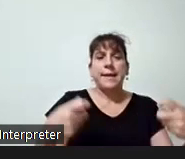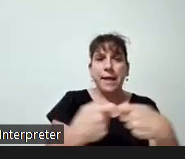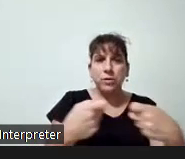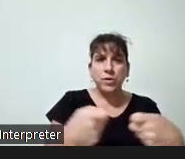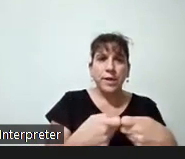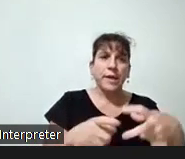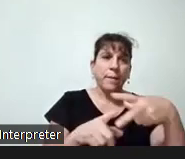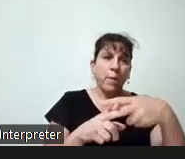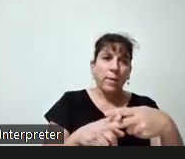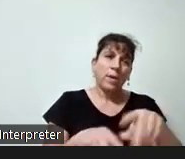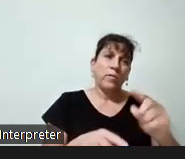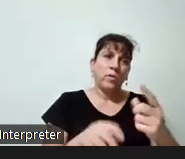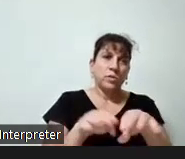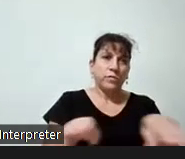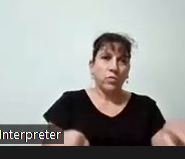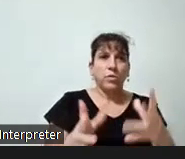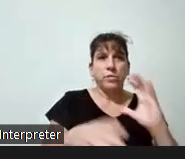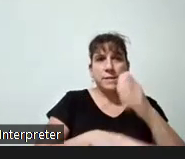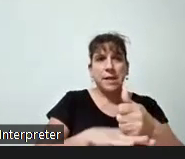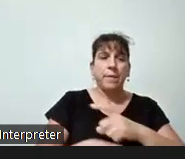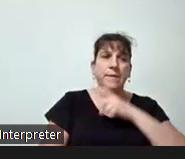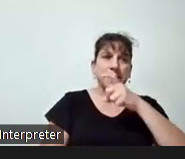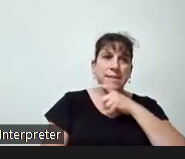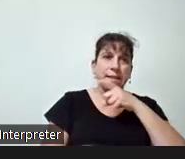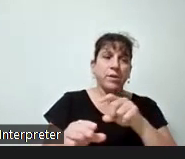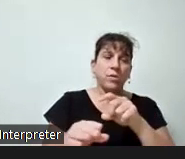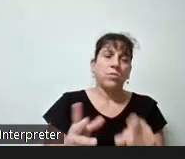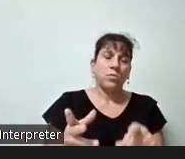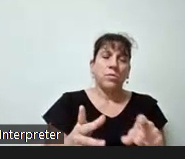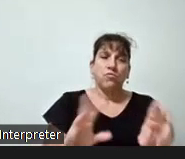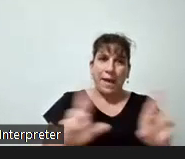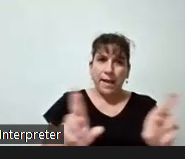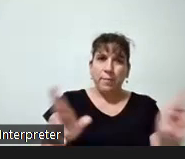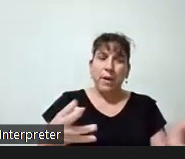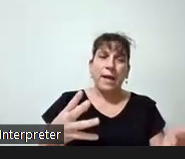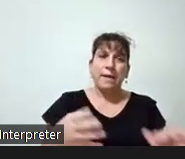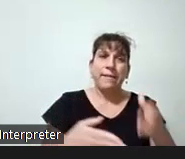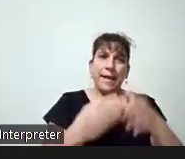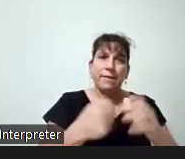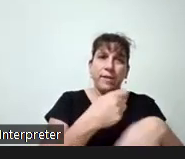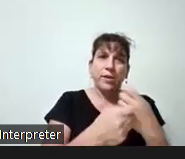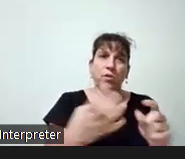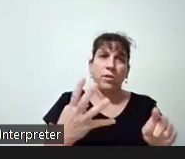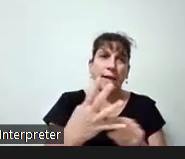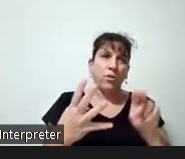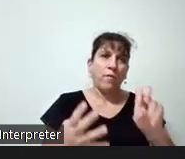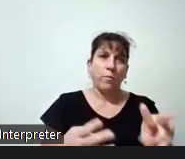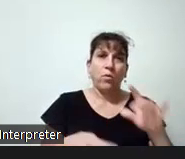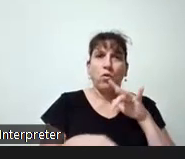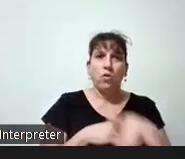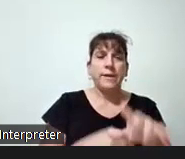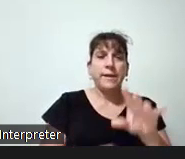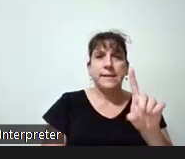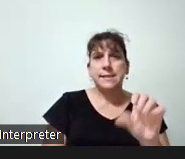floor. We're working towards getting steel moving by the end of the year, hopefully late November, early December.